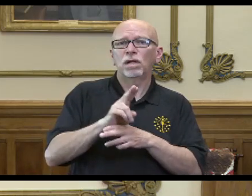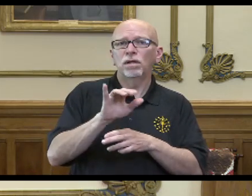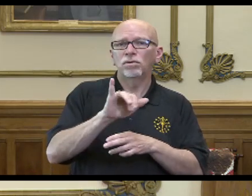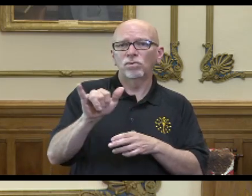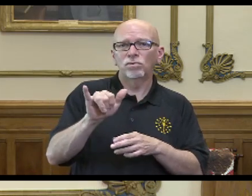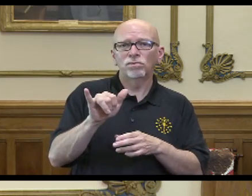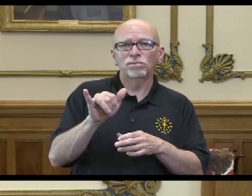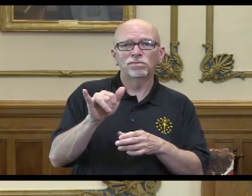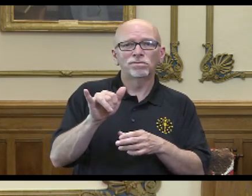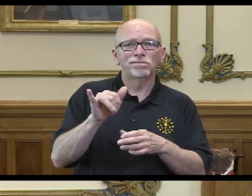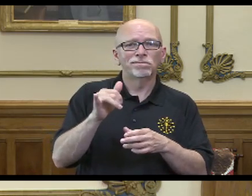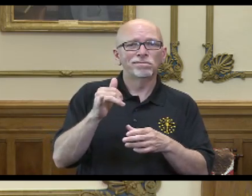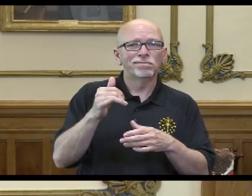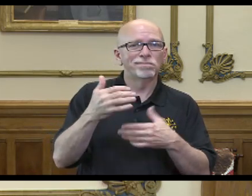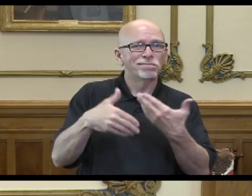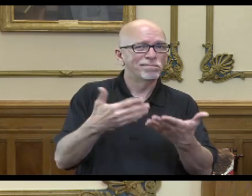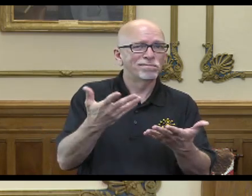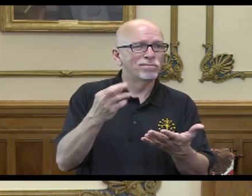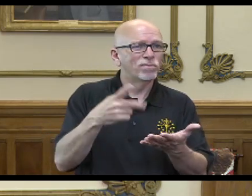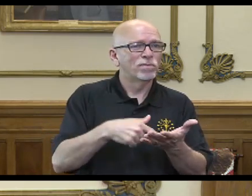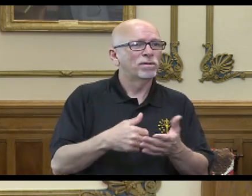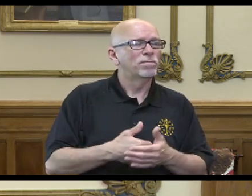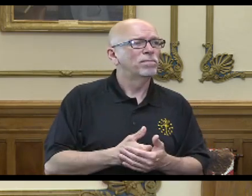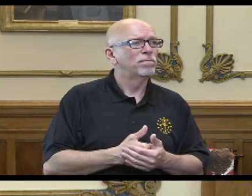enhanced penalties or not?